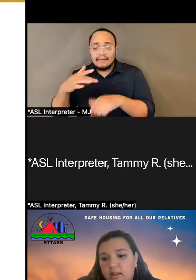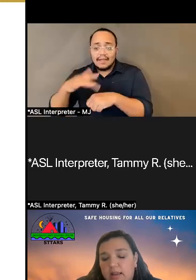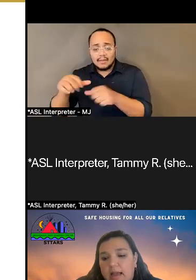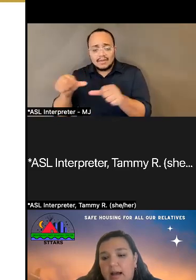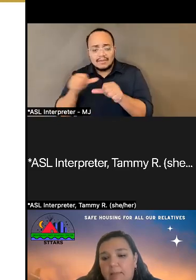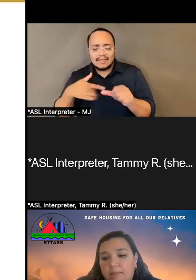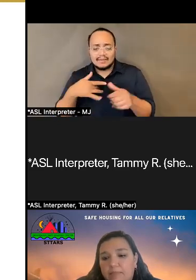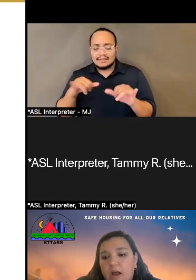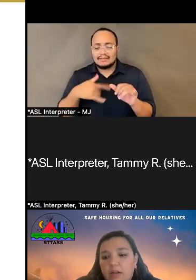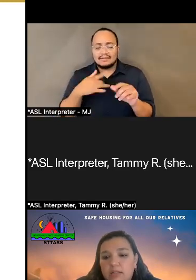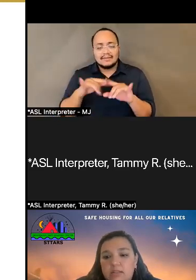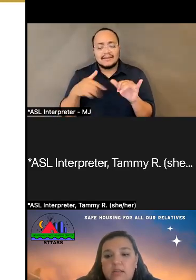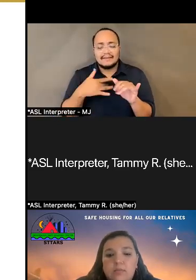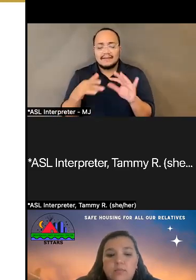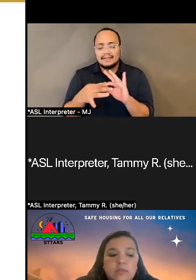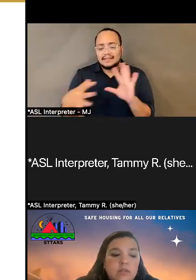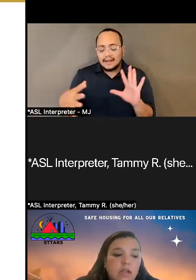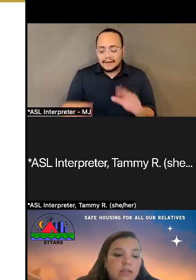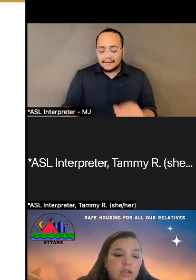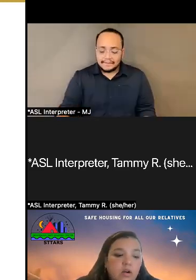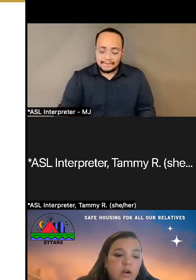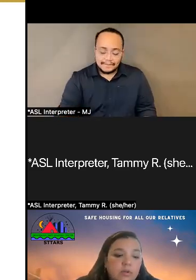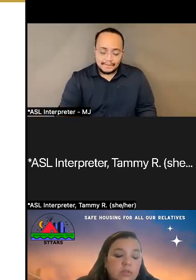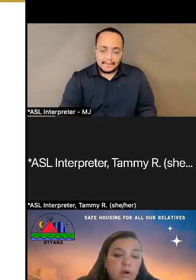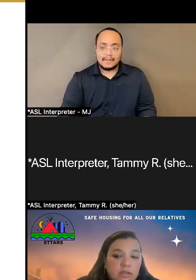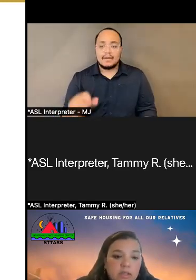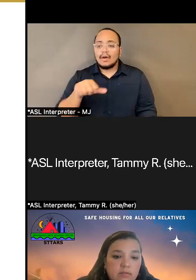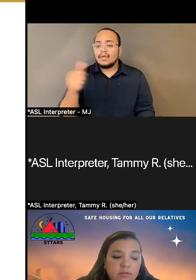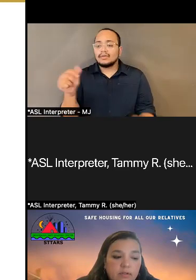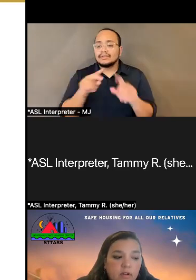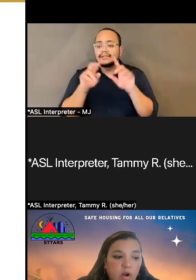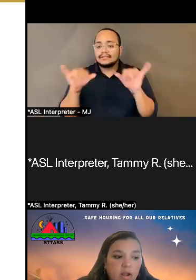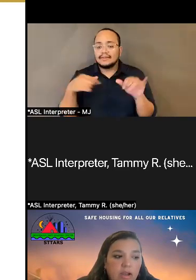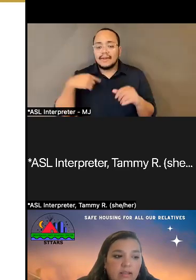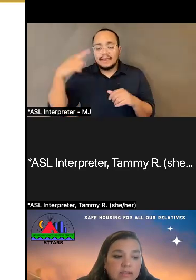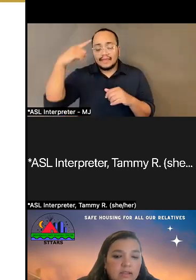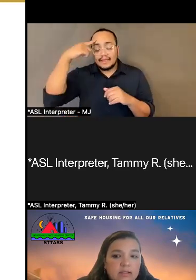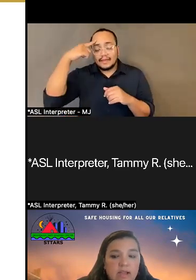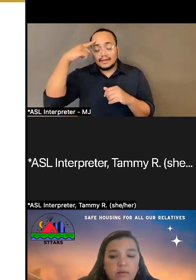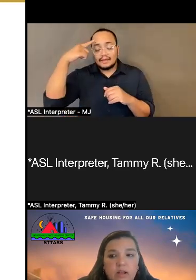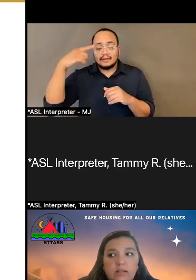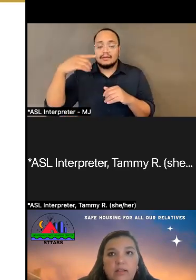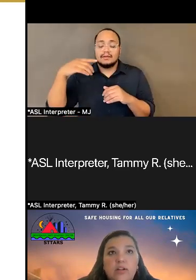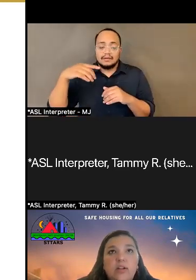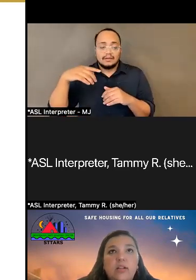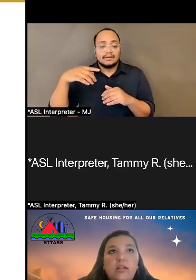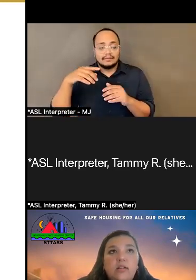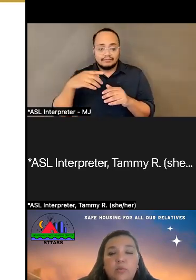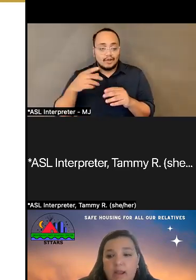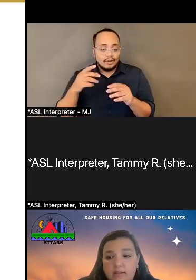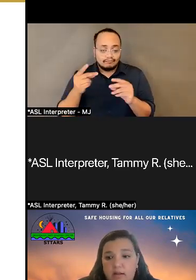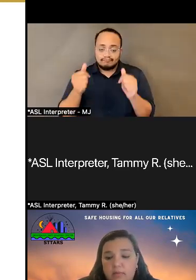disconnected. Other systems that I think are responsive, and this is going to sound a